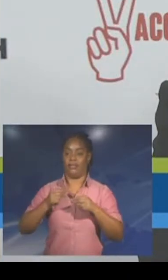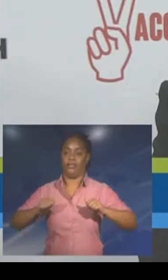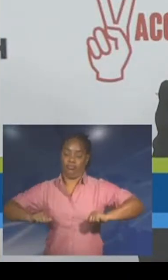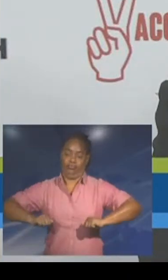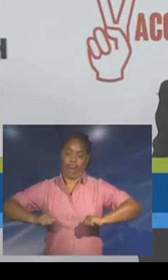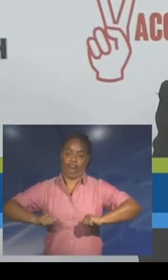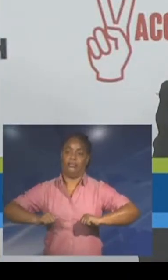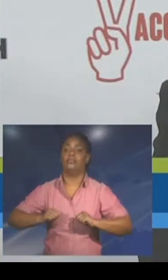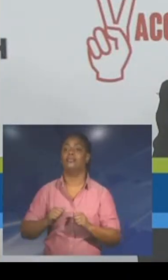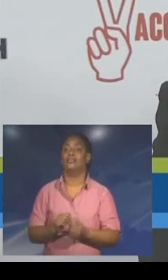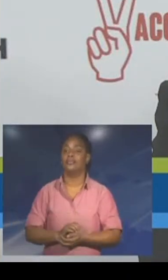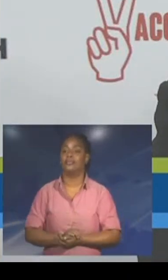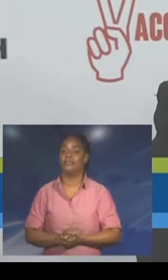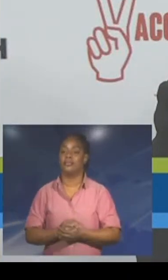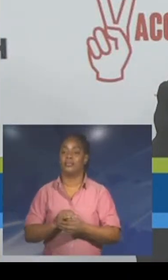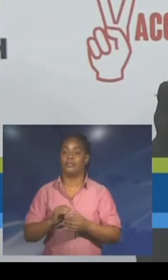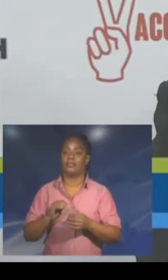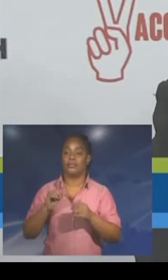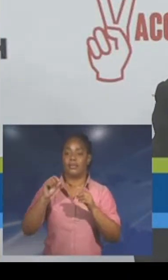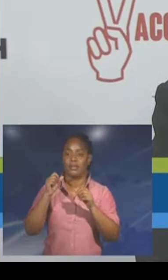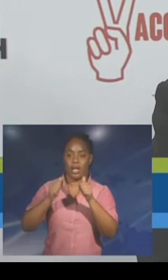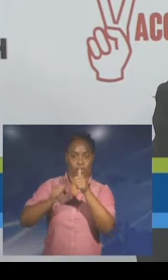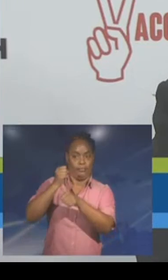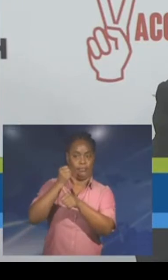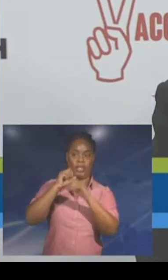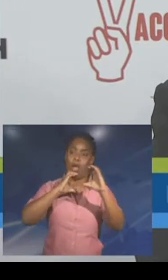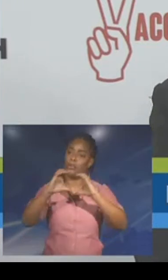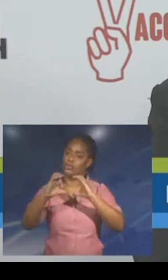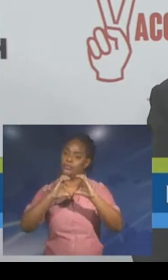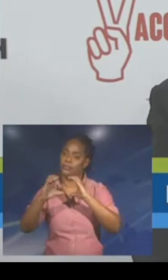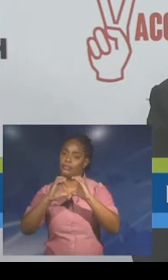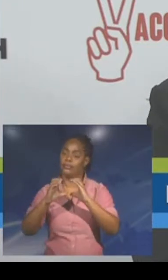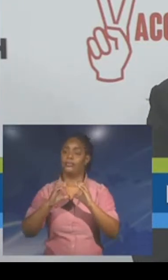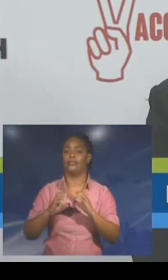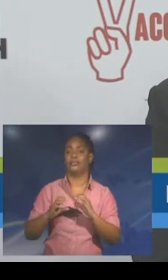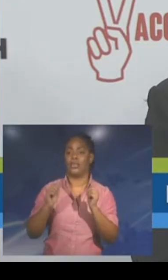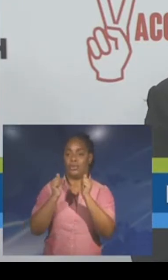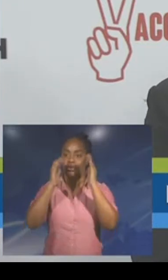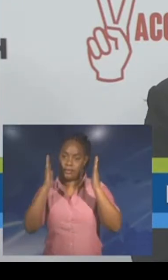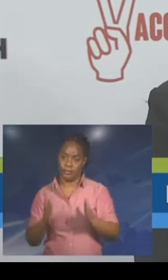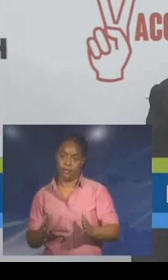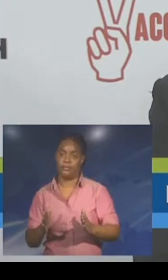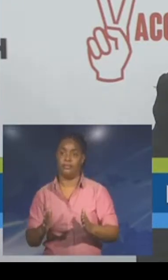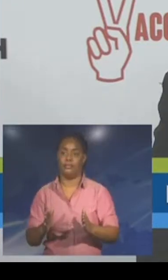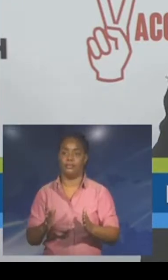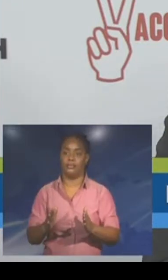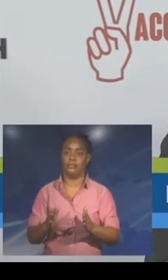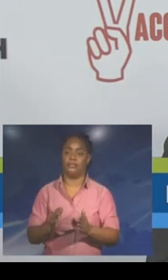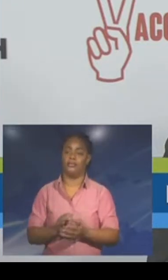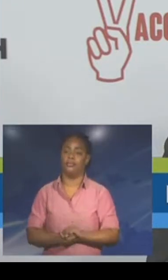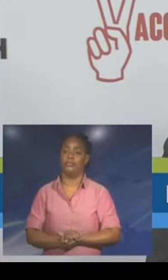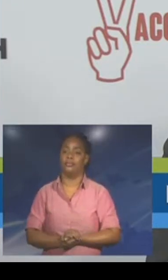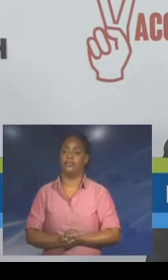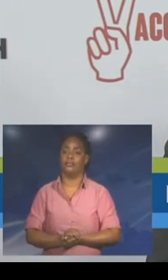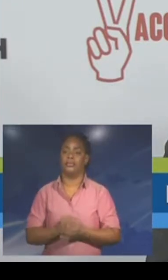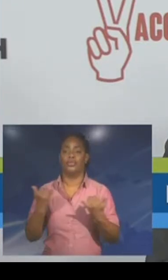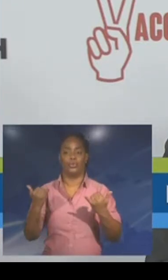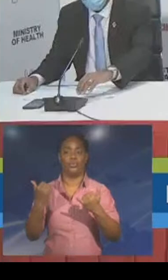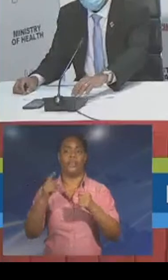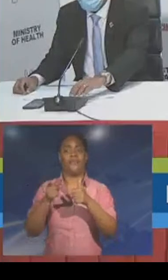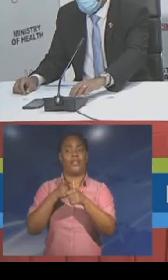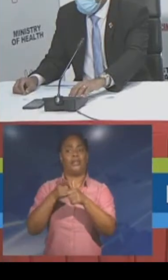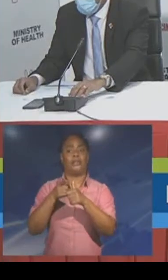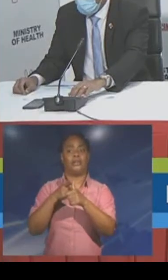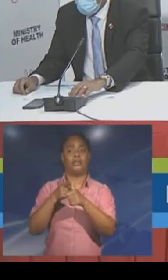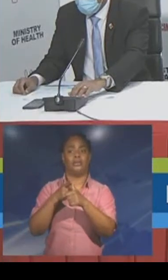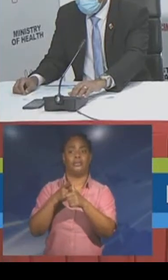Corporate Communications Officer at the Ministry, and I will be the moderator for this conference. We begin with Dr. Parasram,